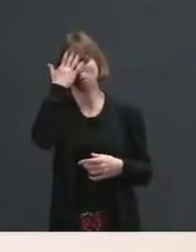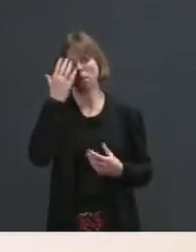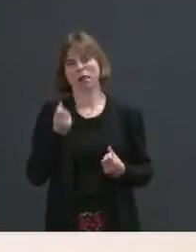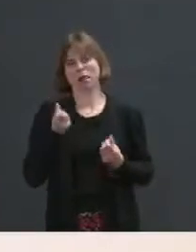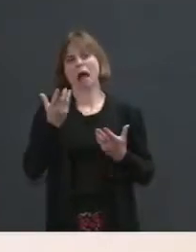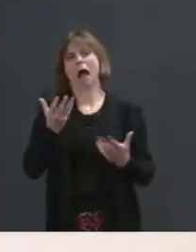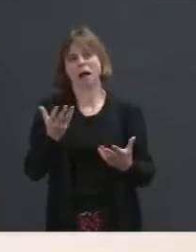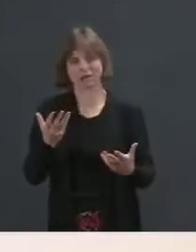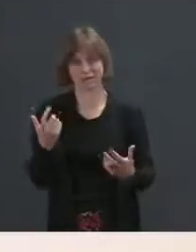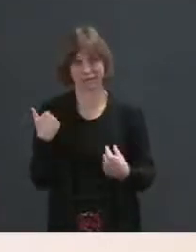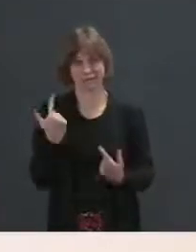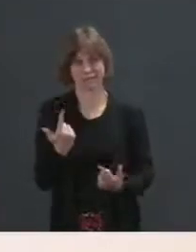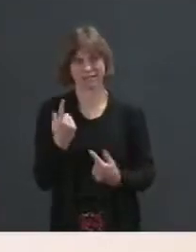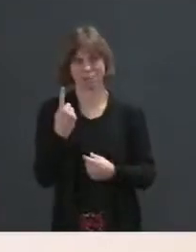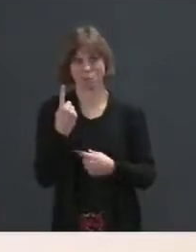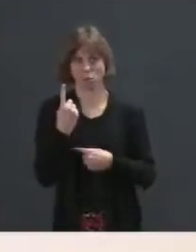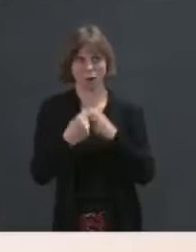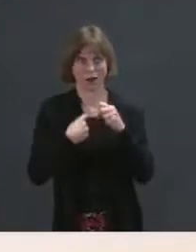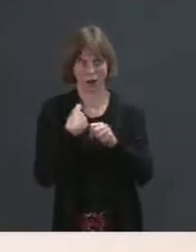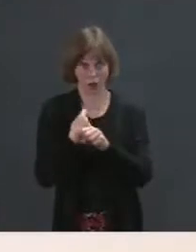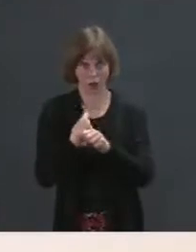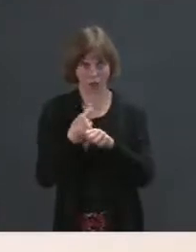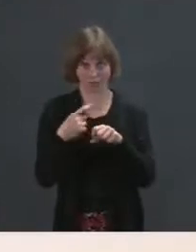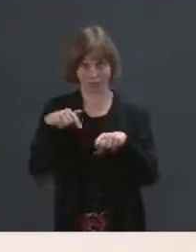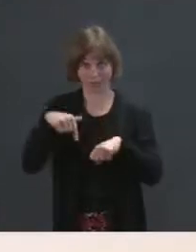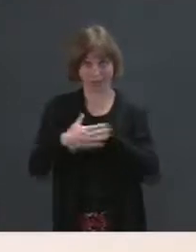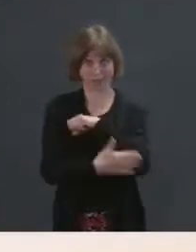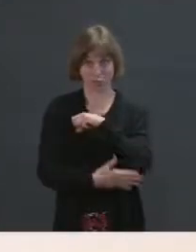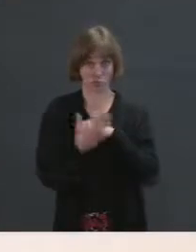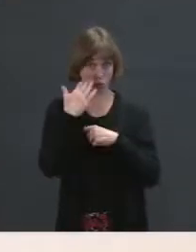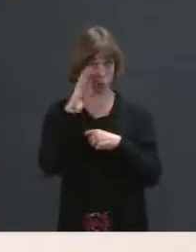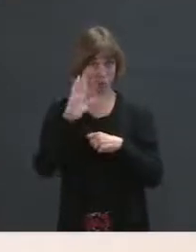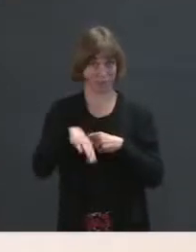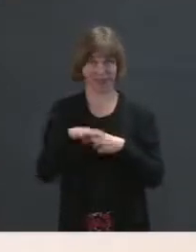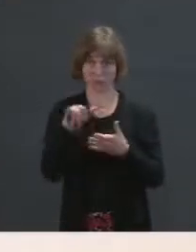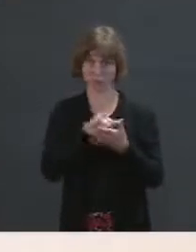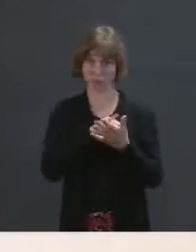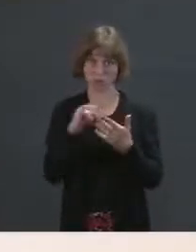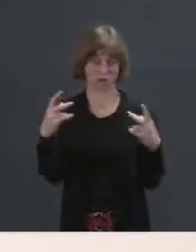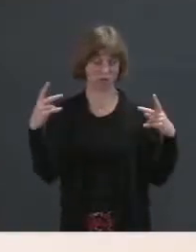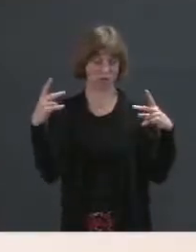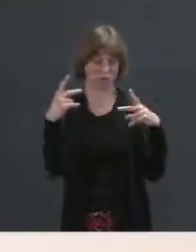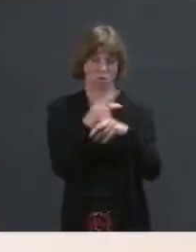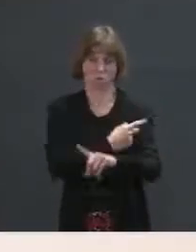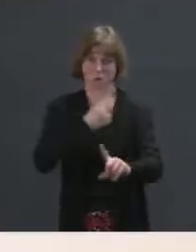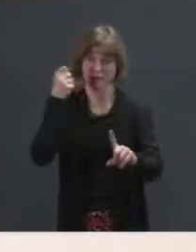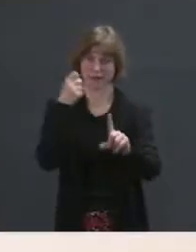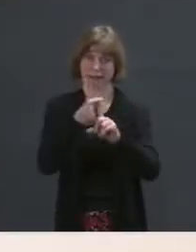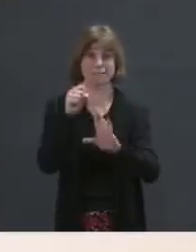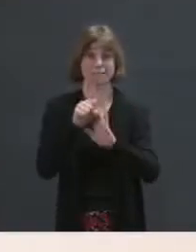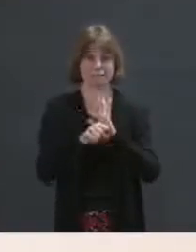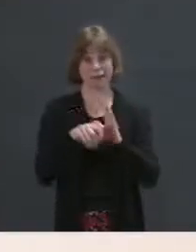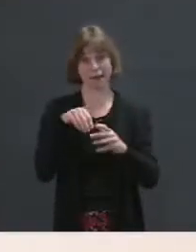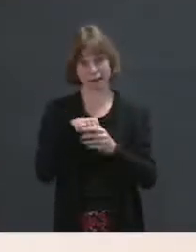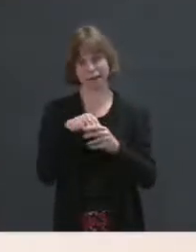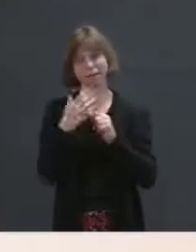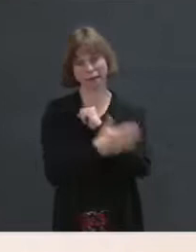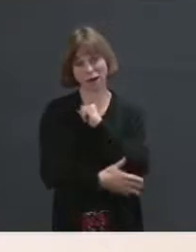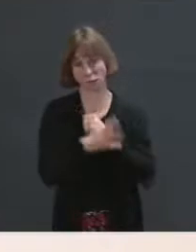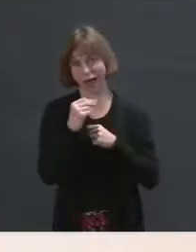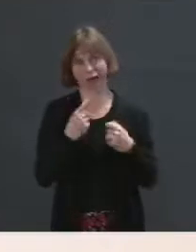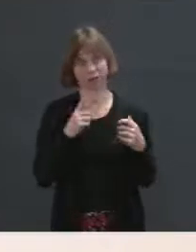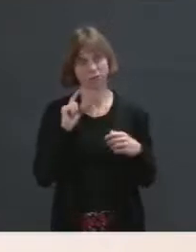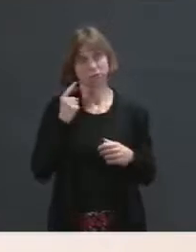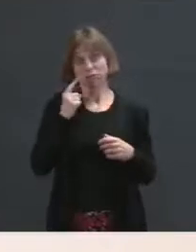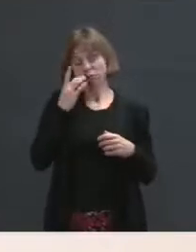country over the last year. And as you know, New York is one of the hardest hit states in the country, and earliest states